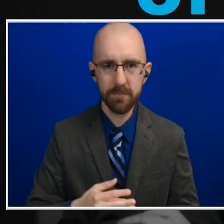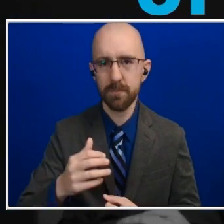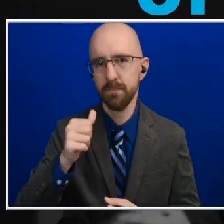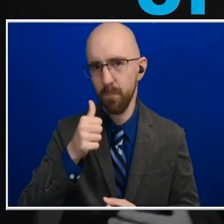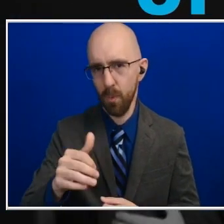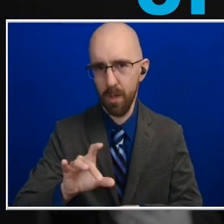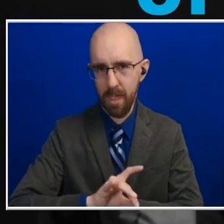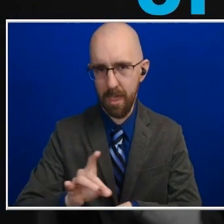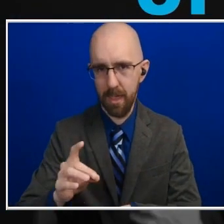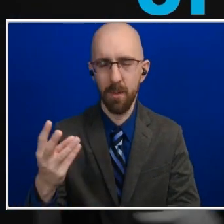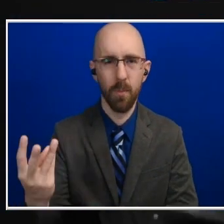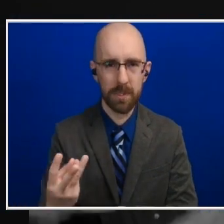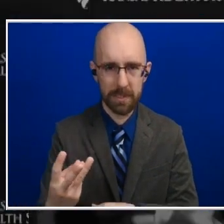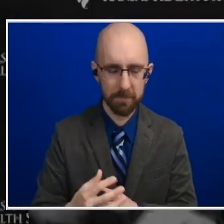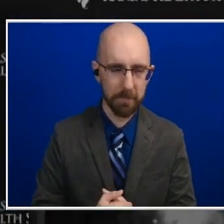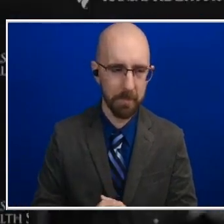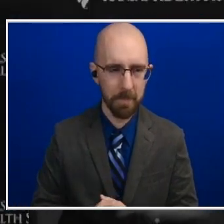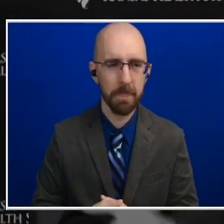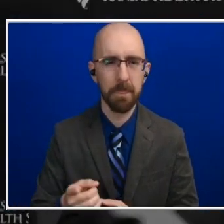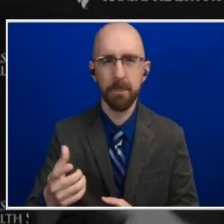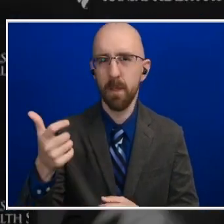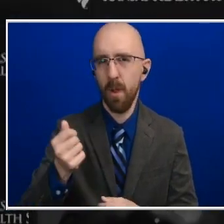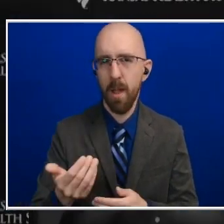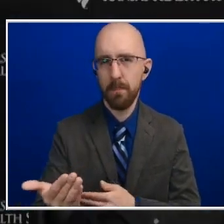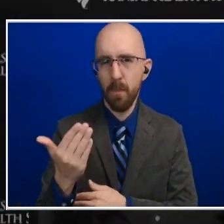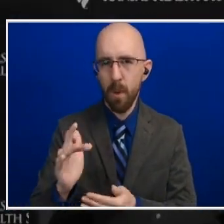Subscribe to our morning medical update and Open